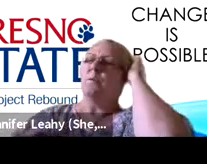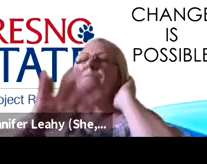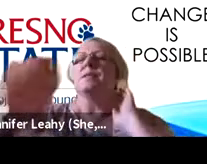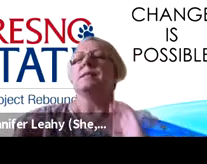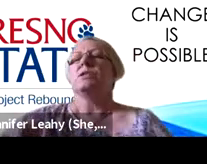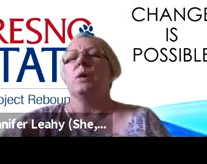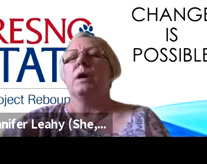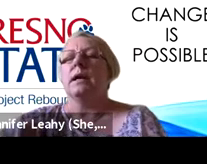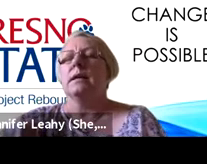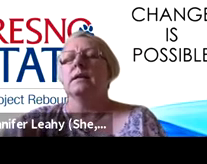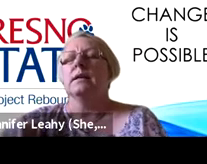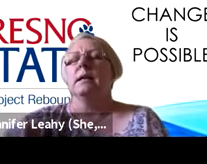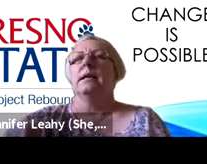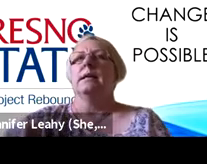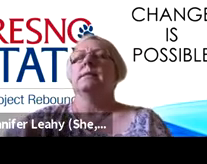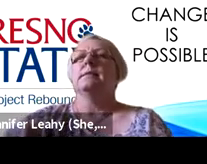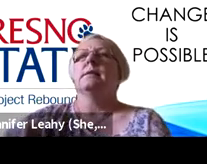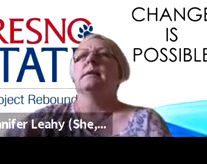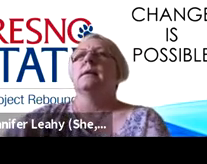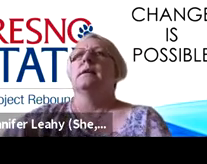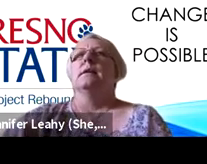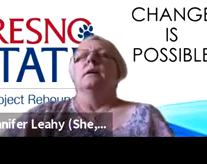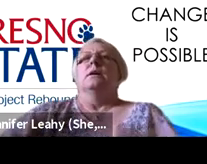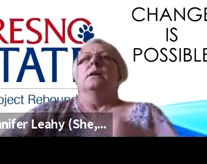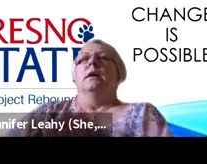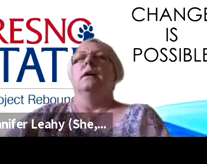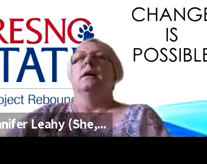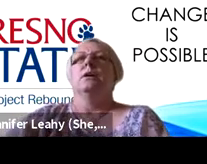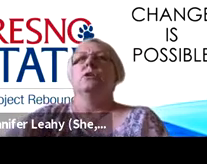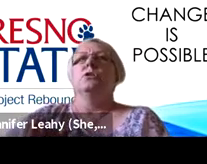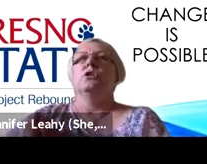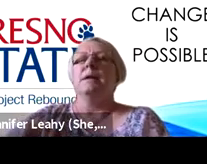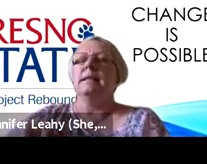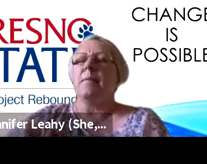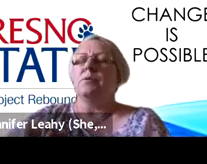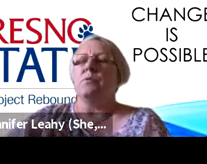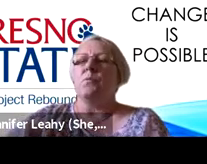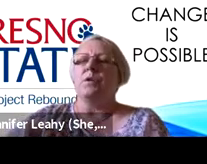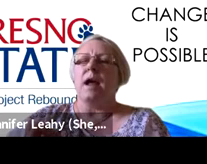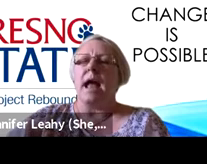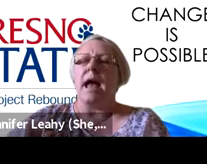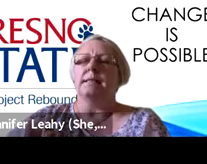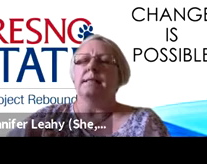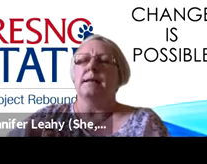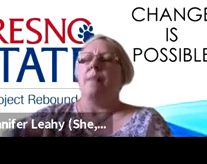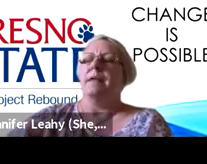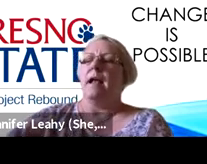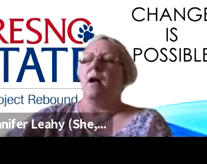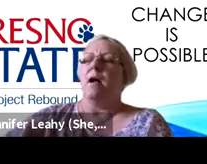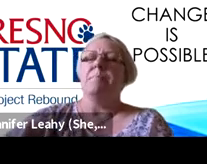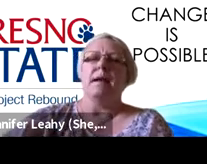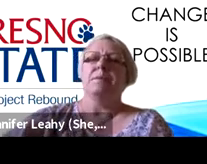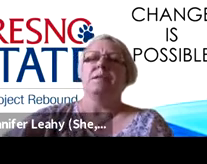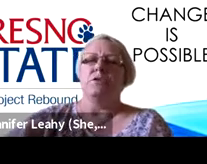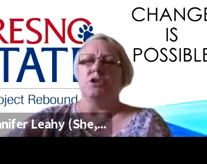The only way for this to work is to meet that person where they're at, and then